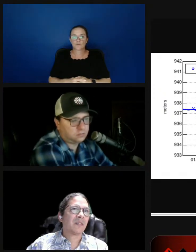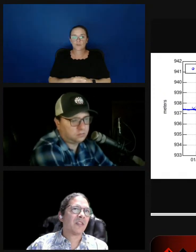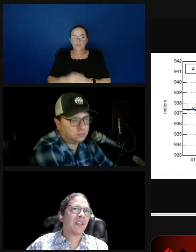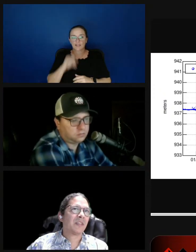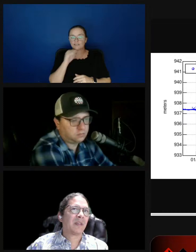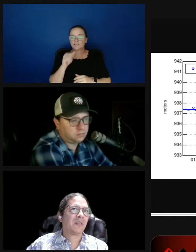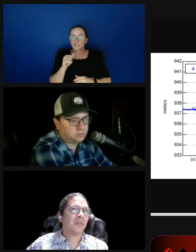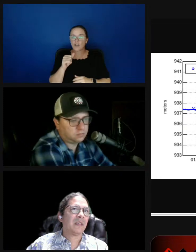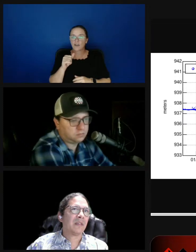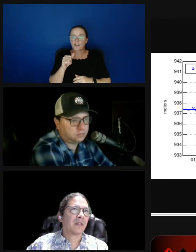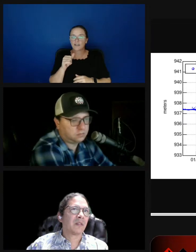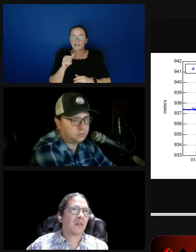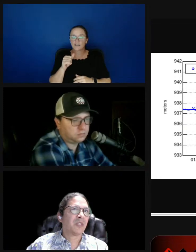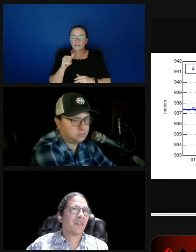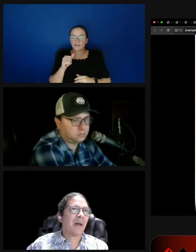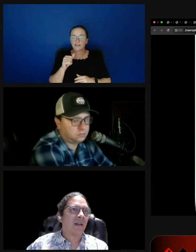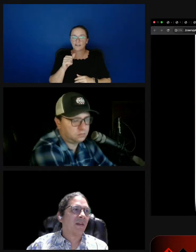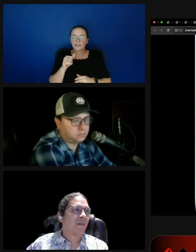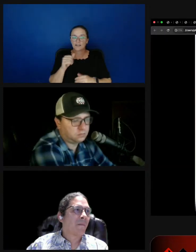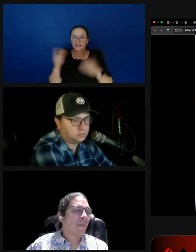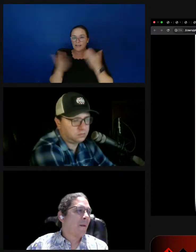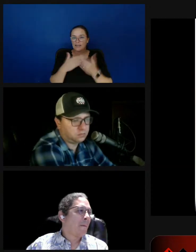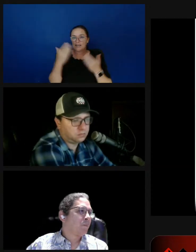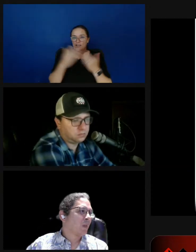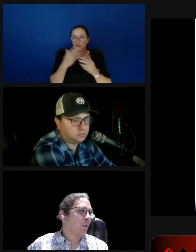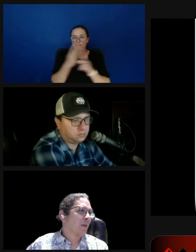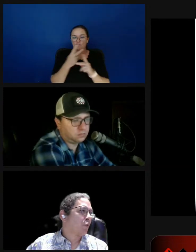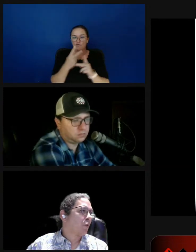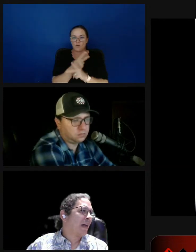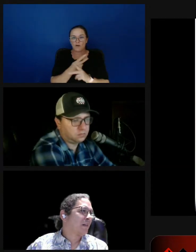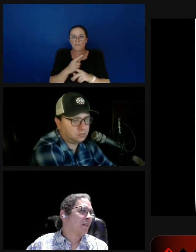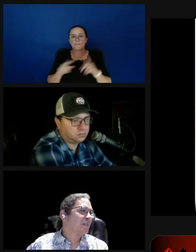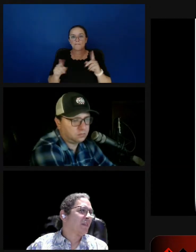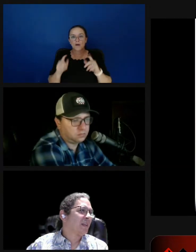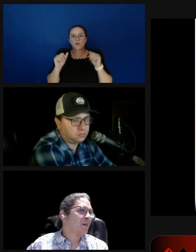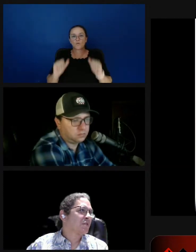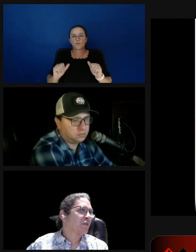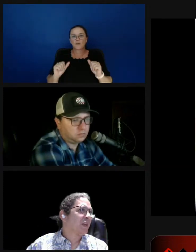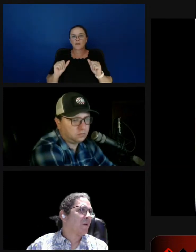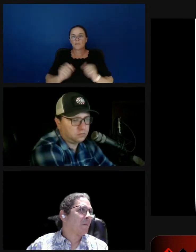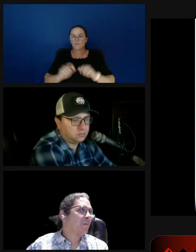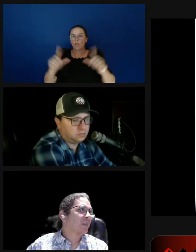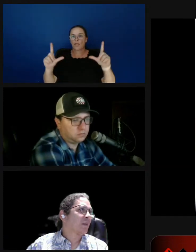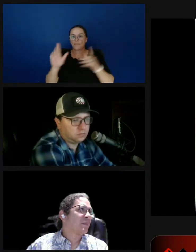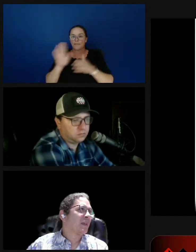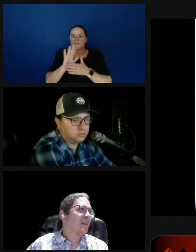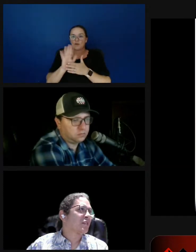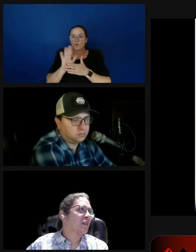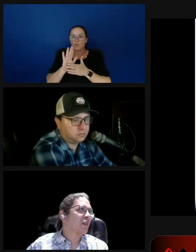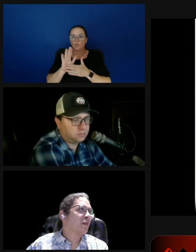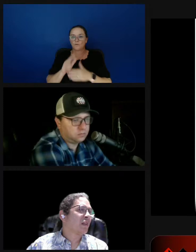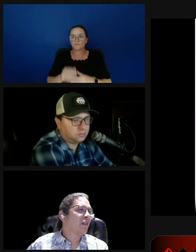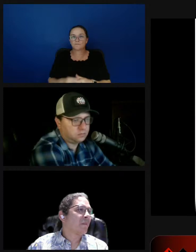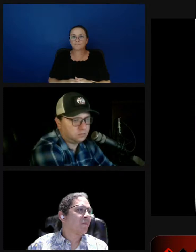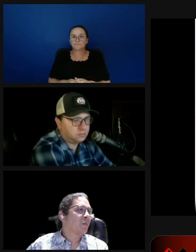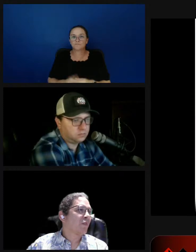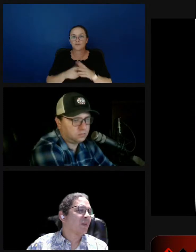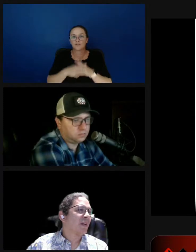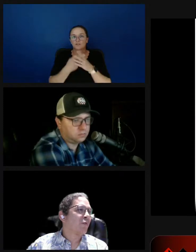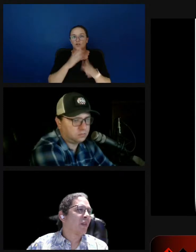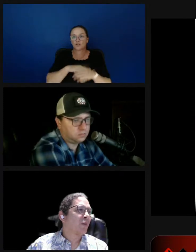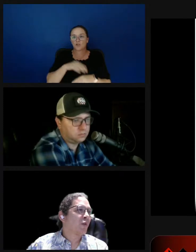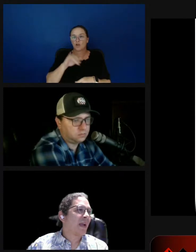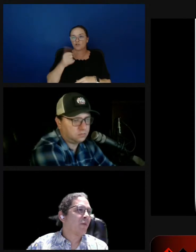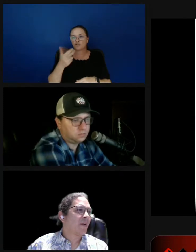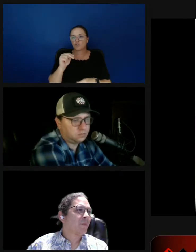be, it's not easy to be conclusive about it here. But we can pull out this video. Here's a video that begins on the 13th from